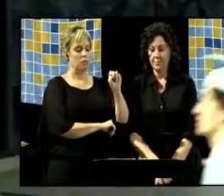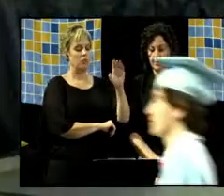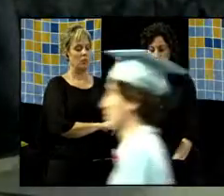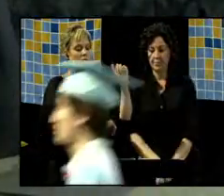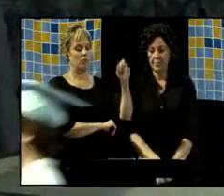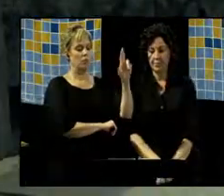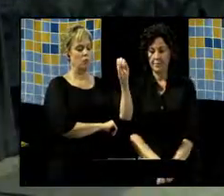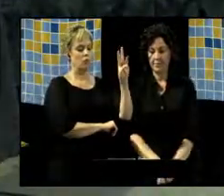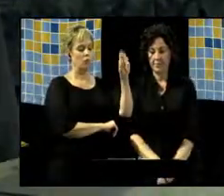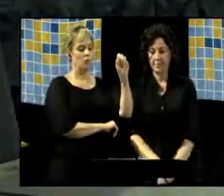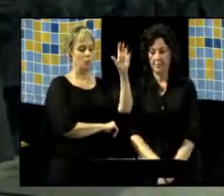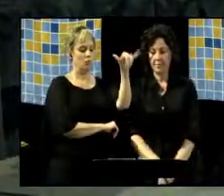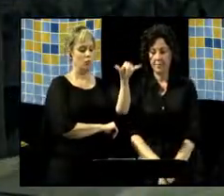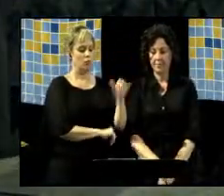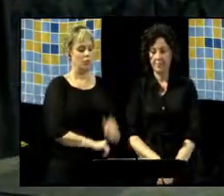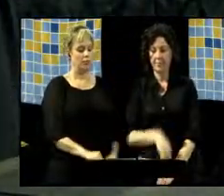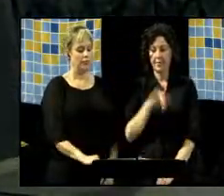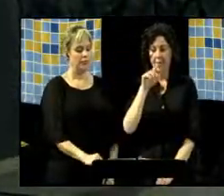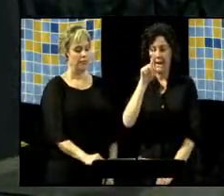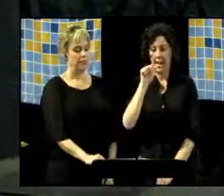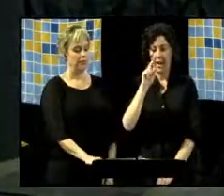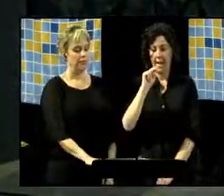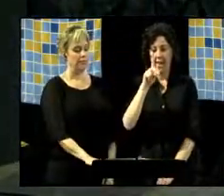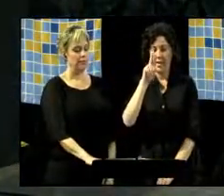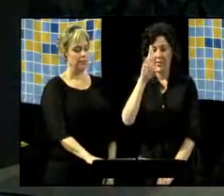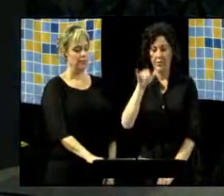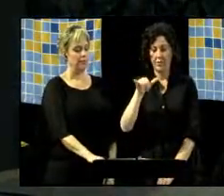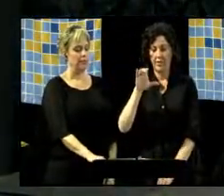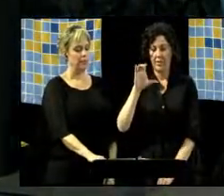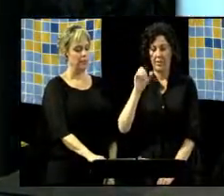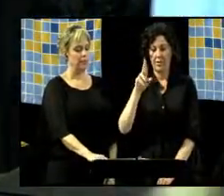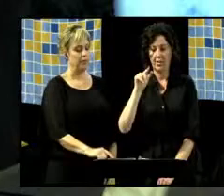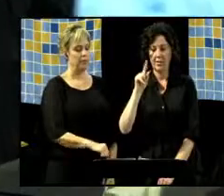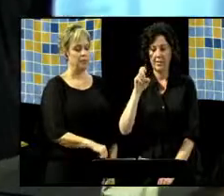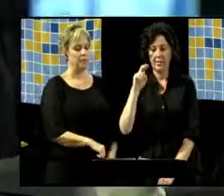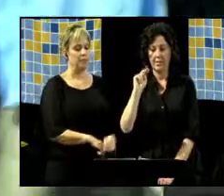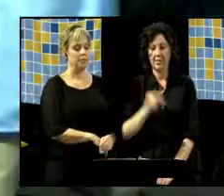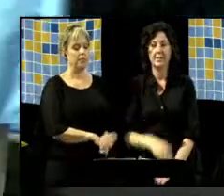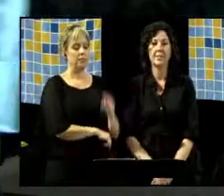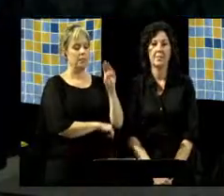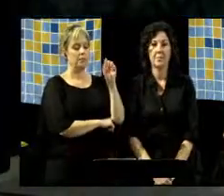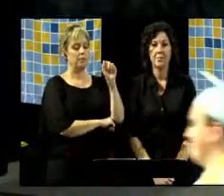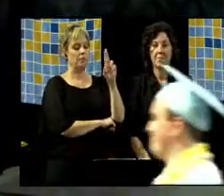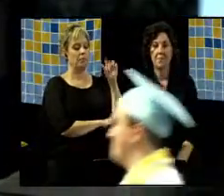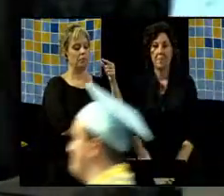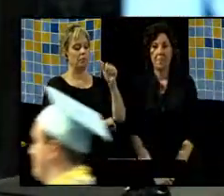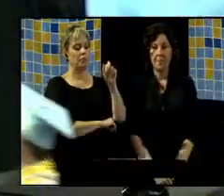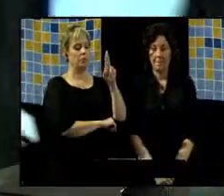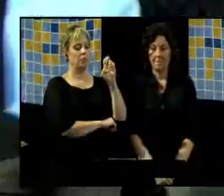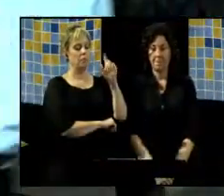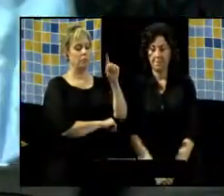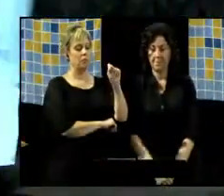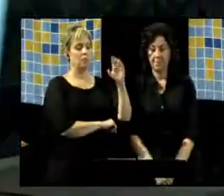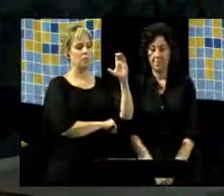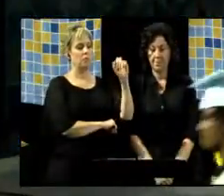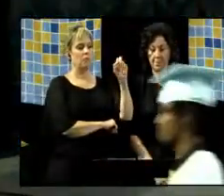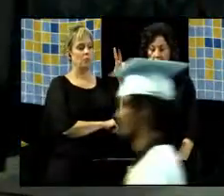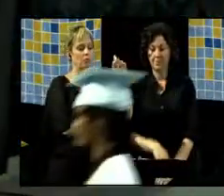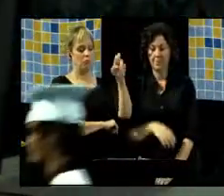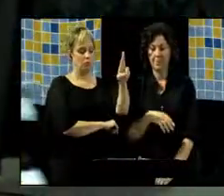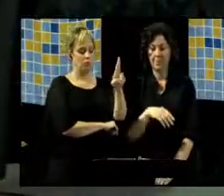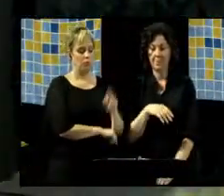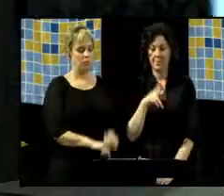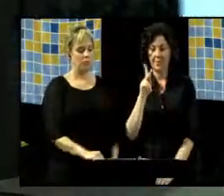Caraway, Landry James Karsten, Margaret Olivia Carter,